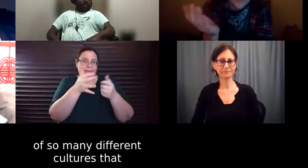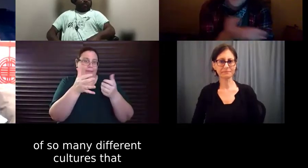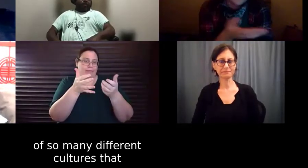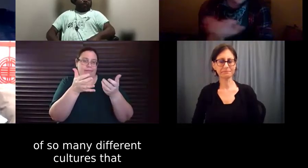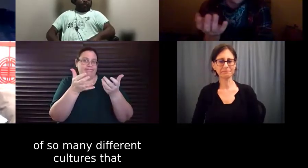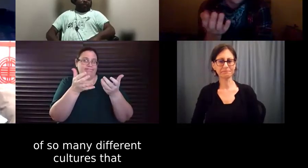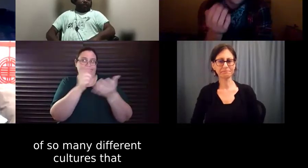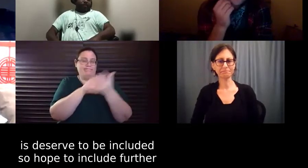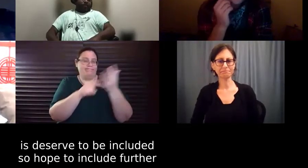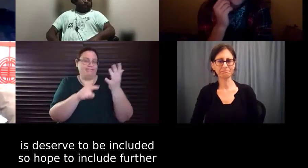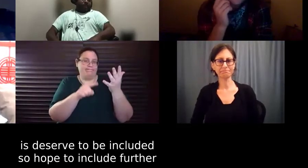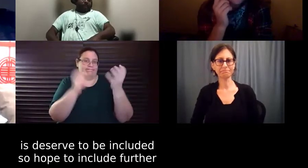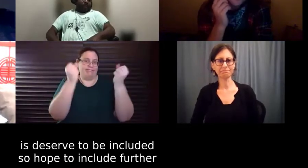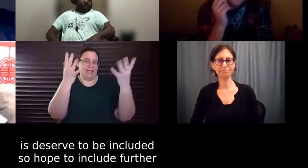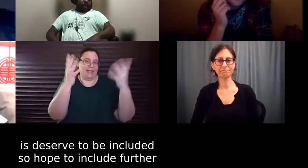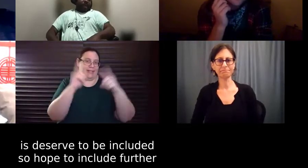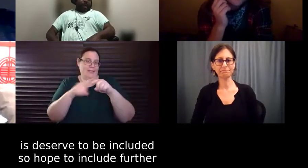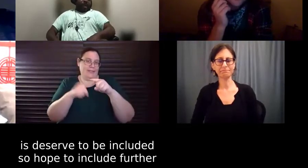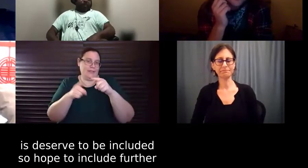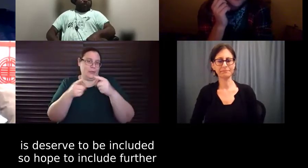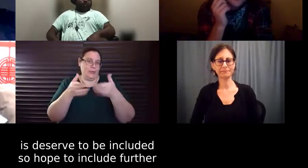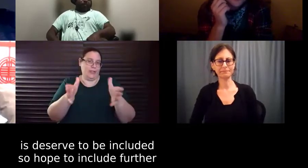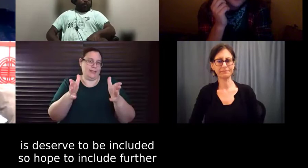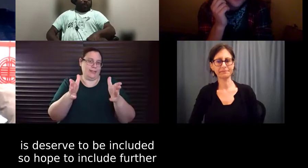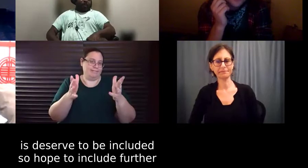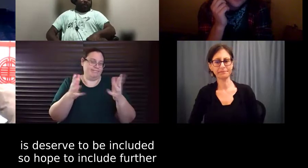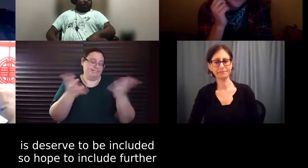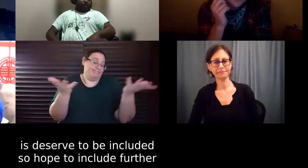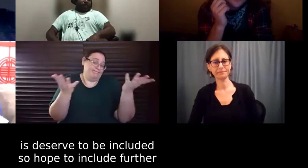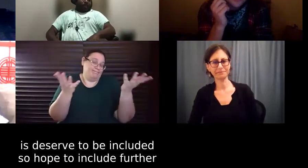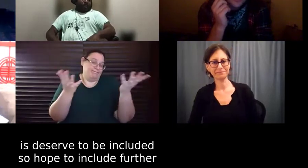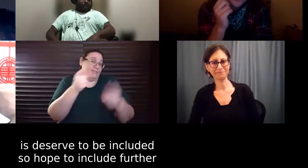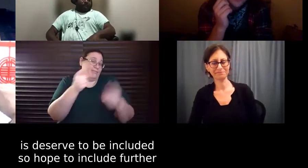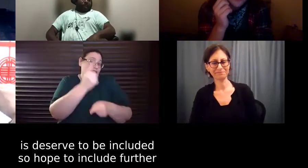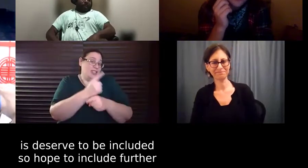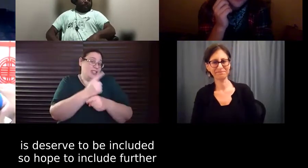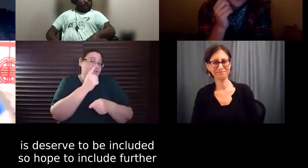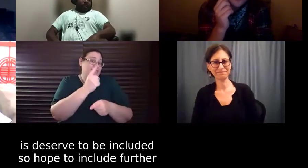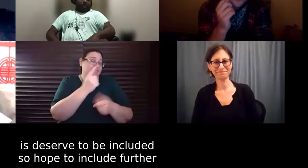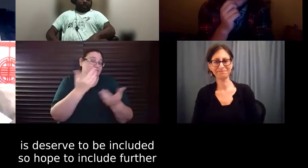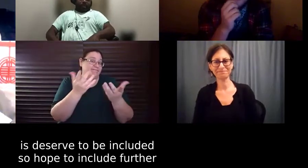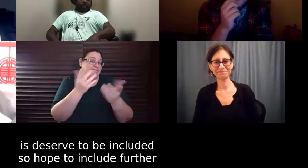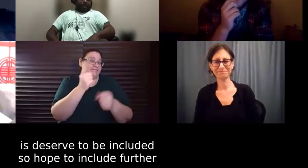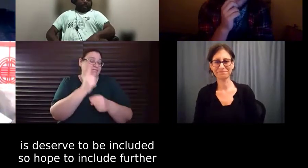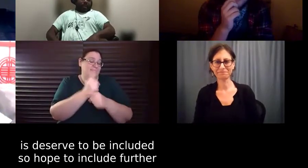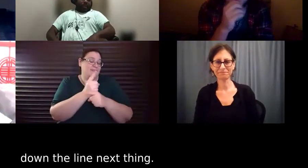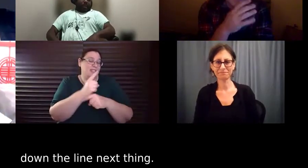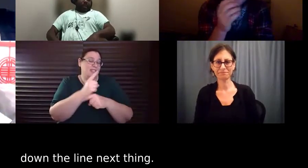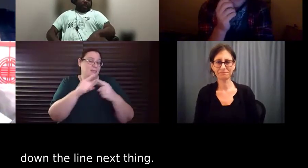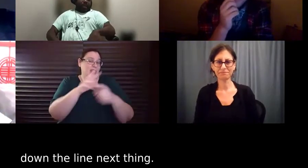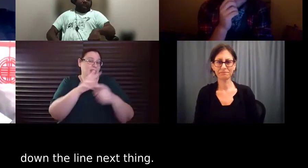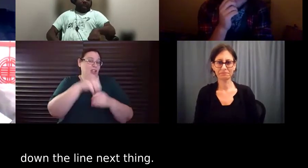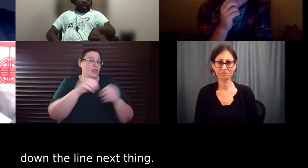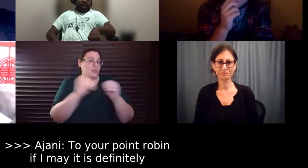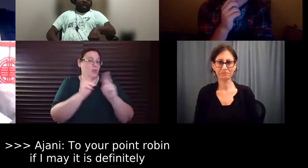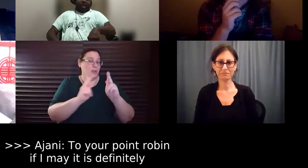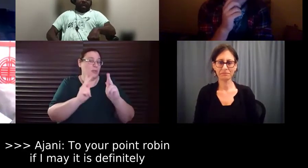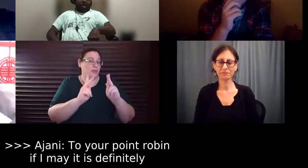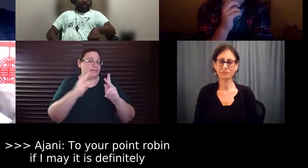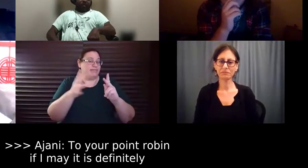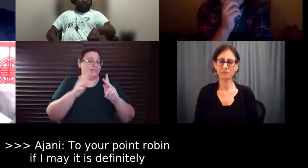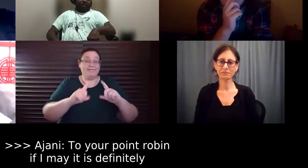of so many different characters that deserve to be included. So that very much, you know, we hope to, you know, include further down the line. Next